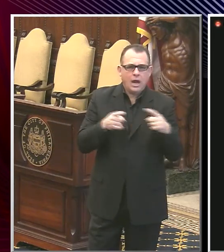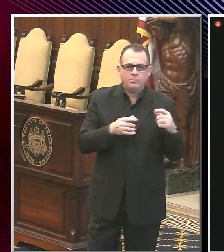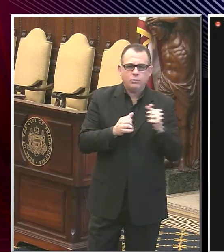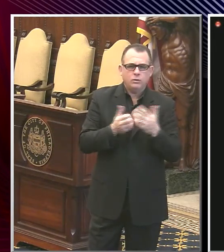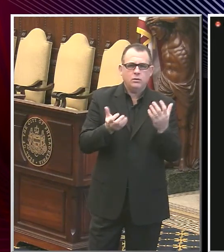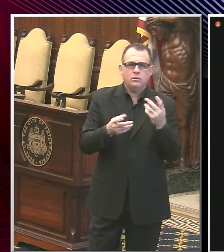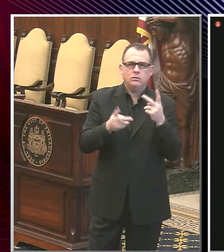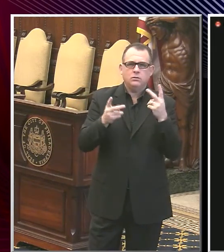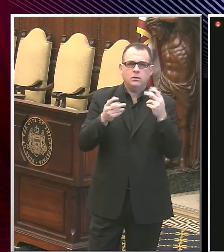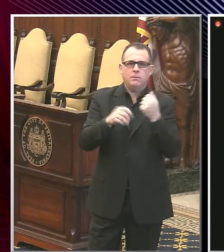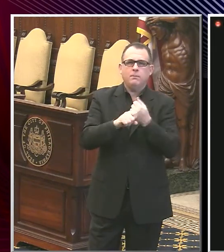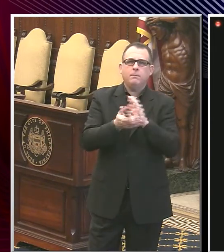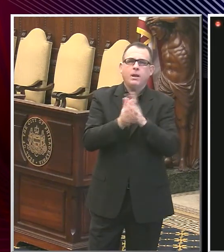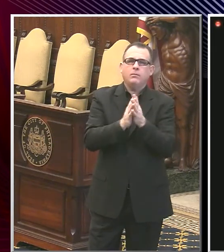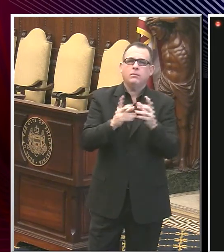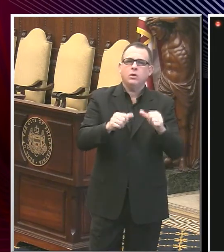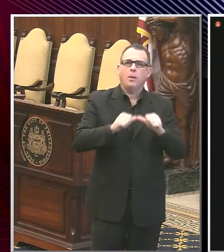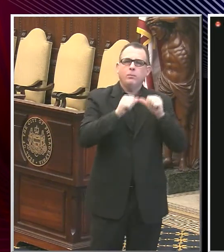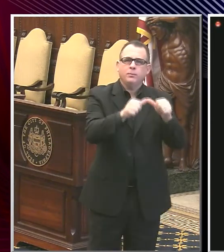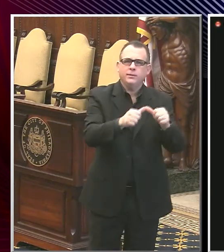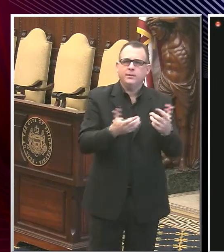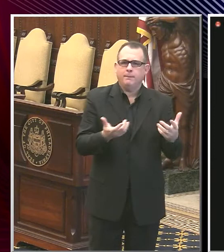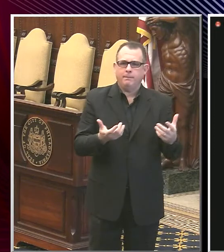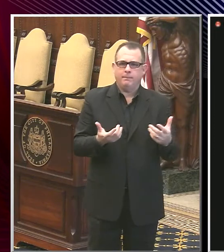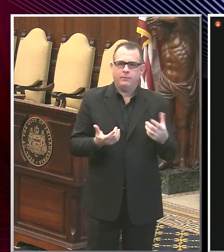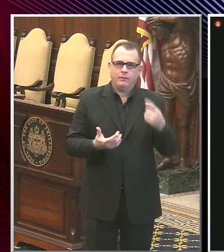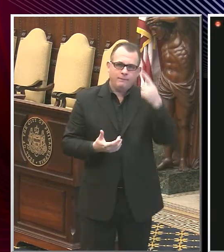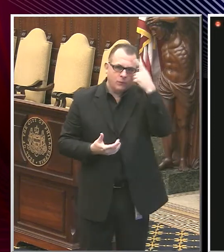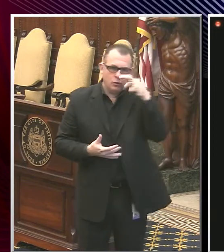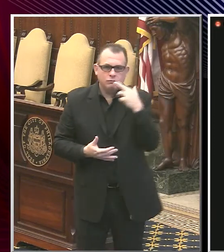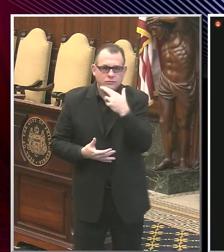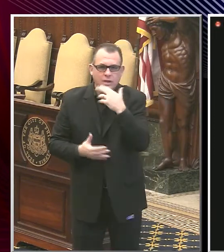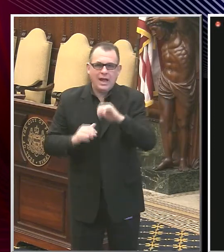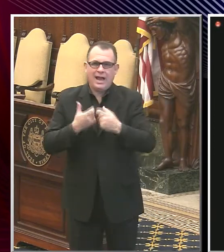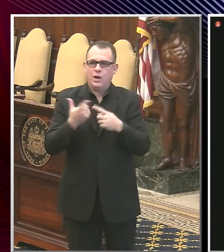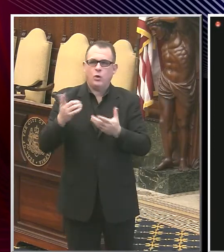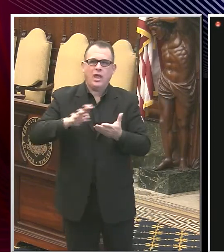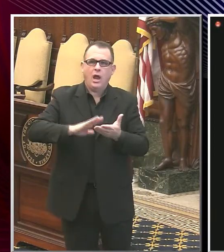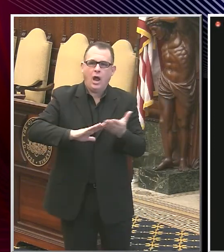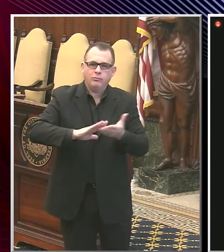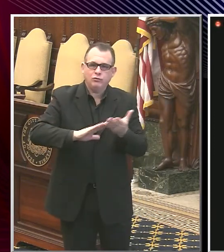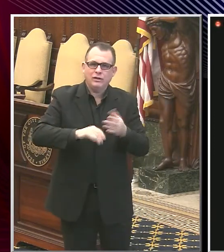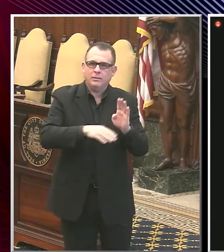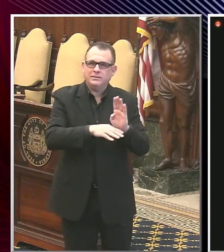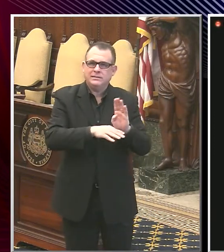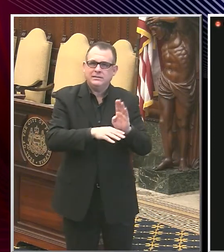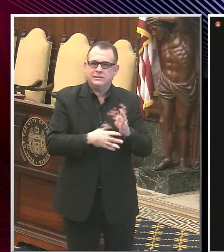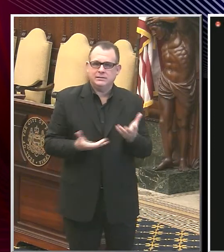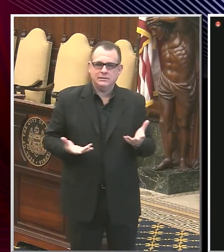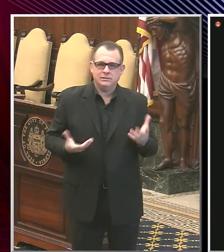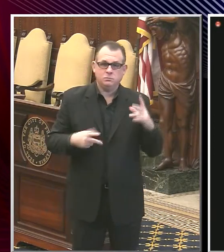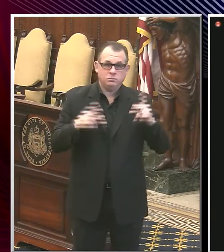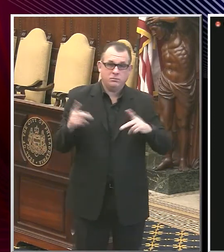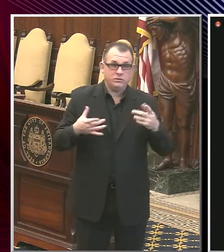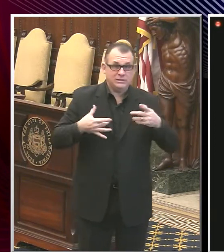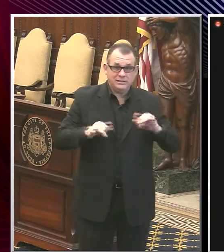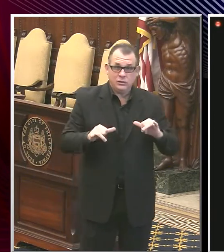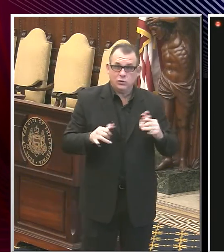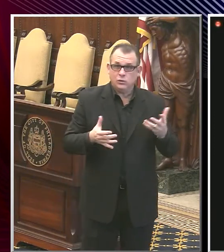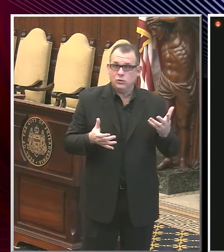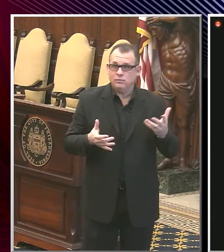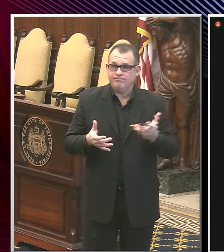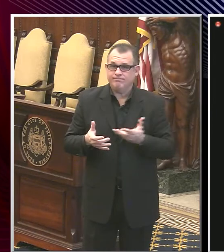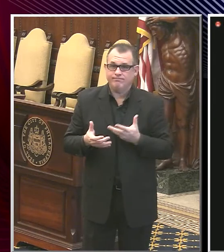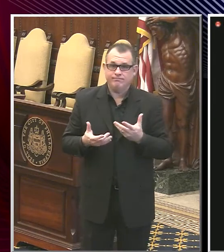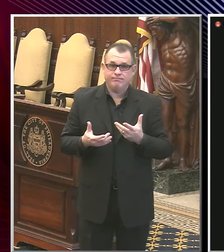remain permanent in terms of restaurants and how they conduct business? Like, will people still be